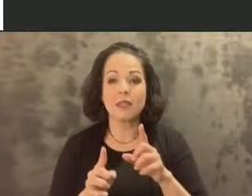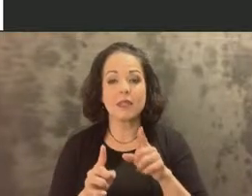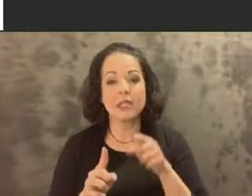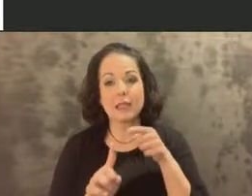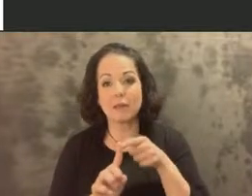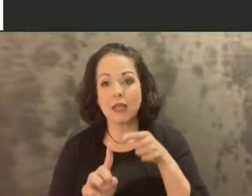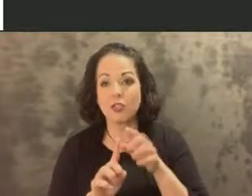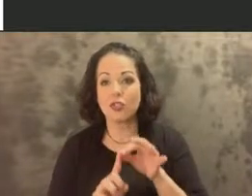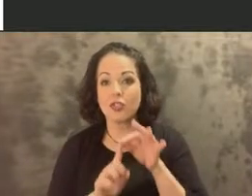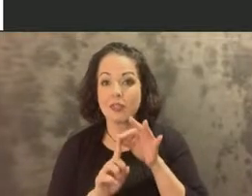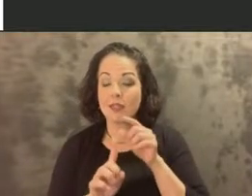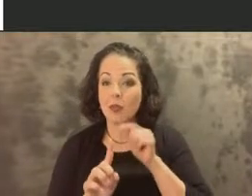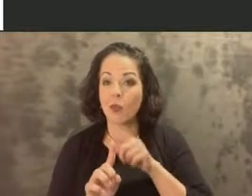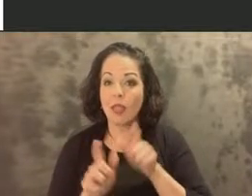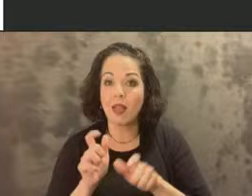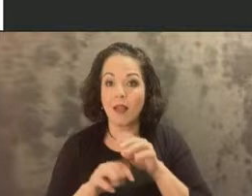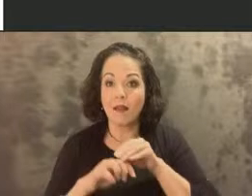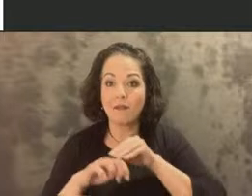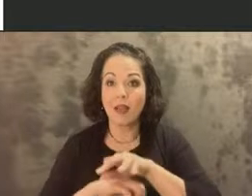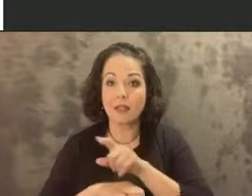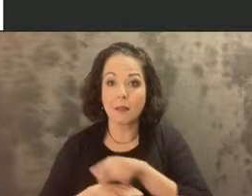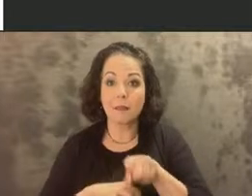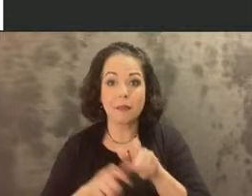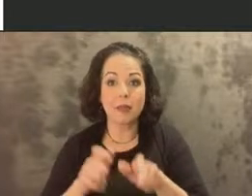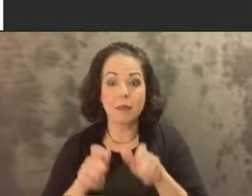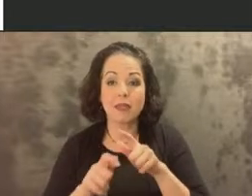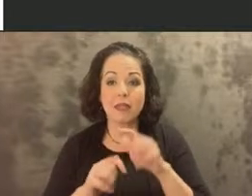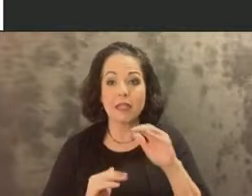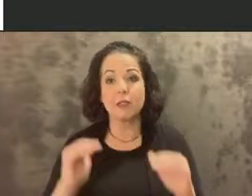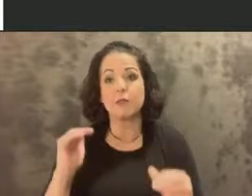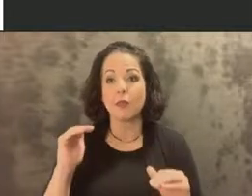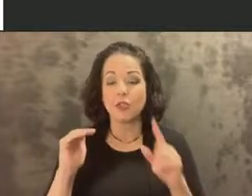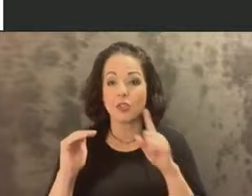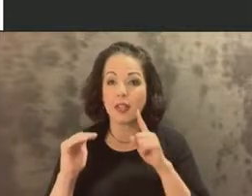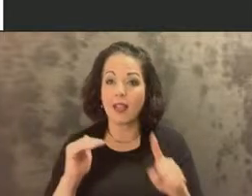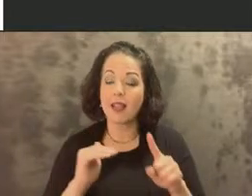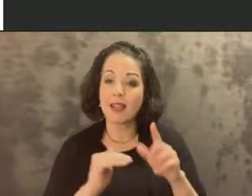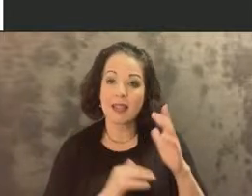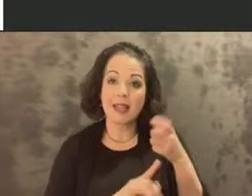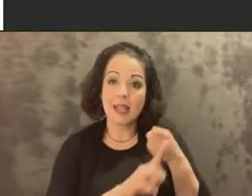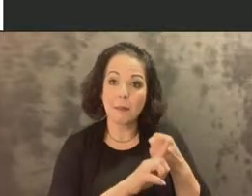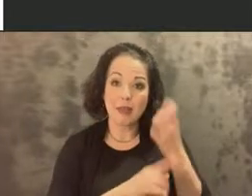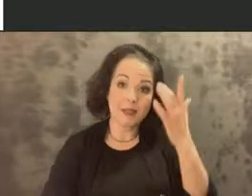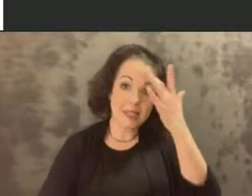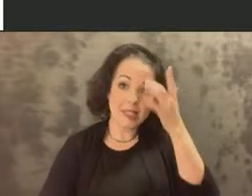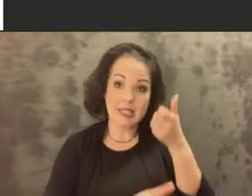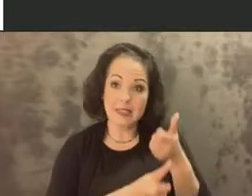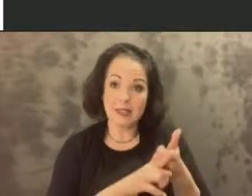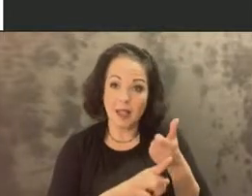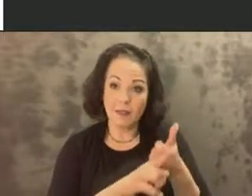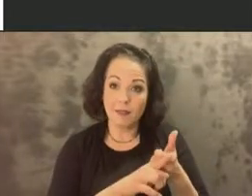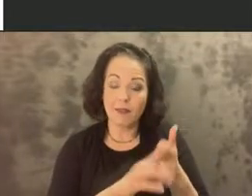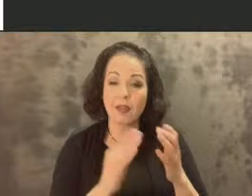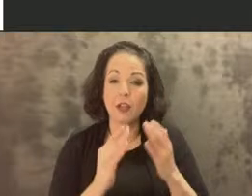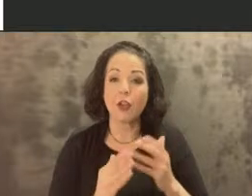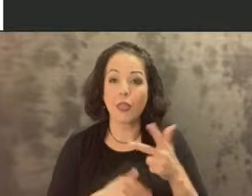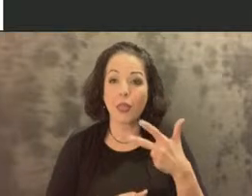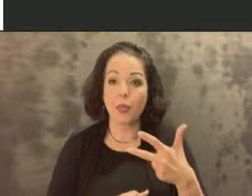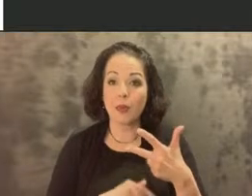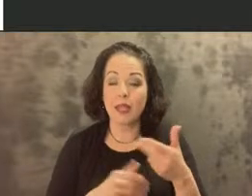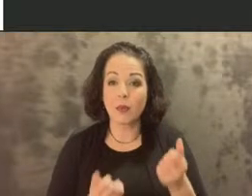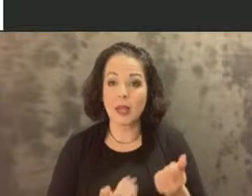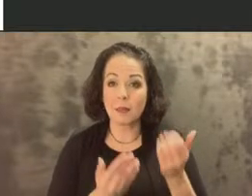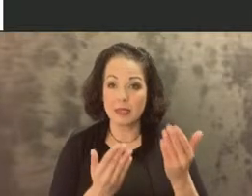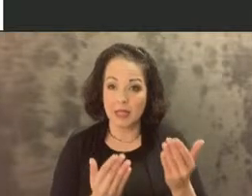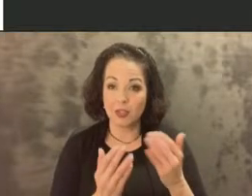affecting those who bore the disproportionate impact of the disease itself. So the 3 recommendations we